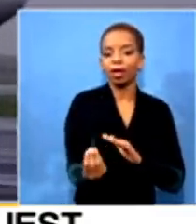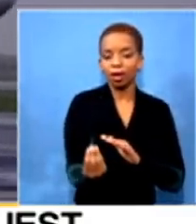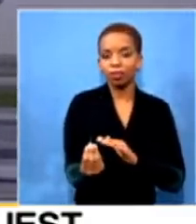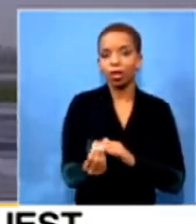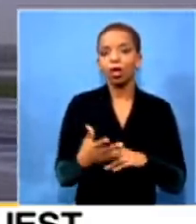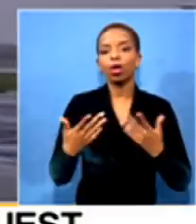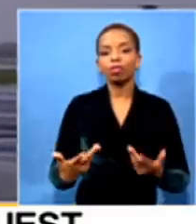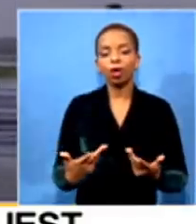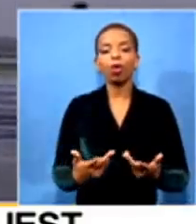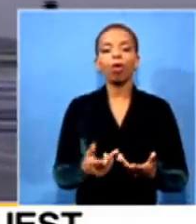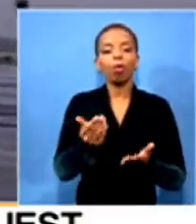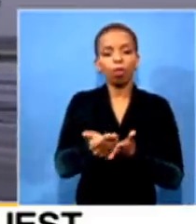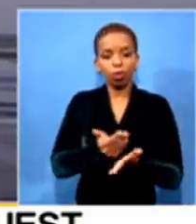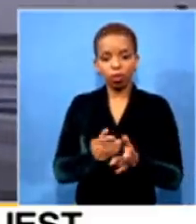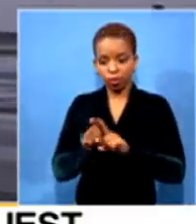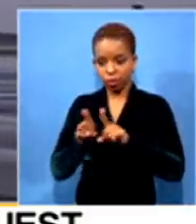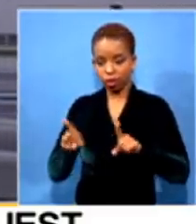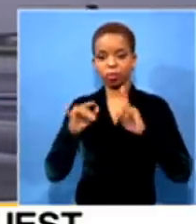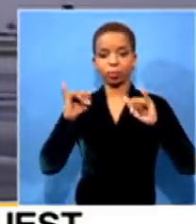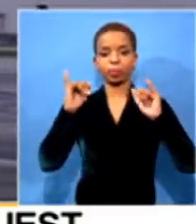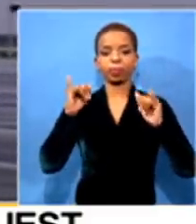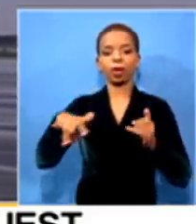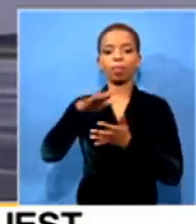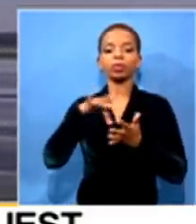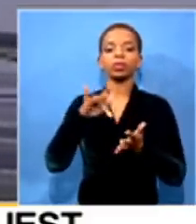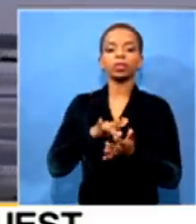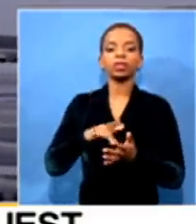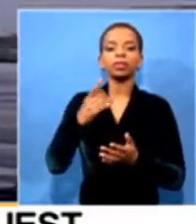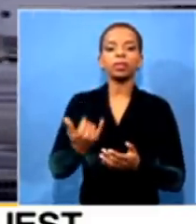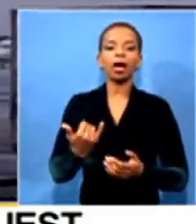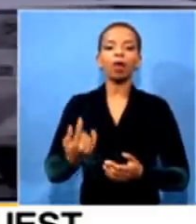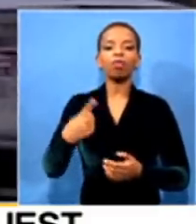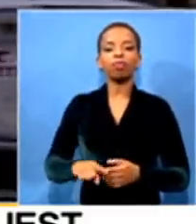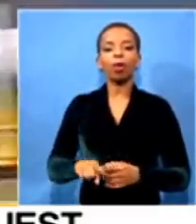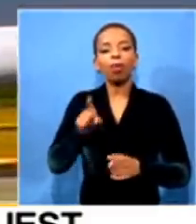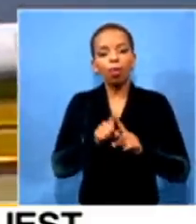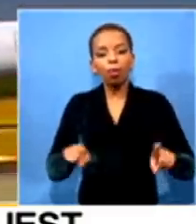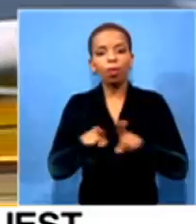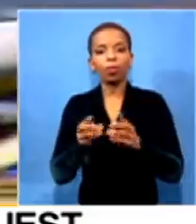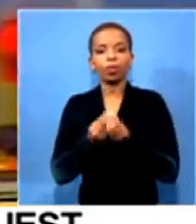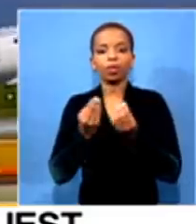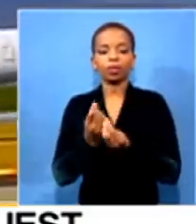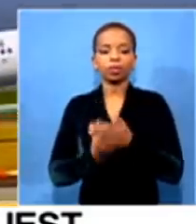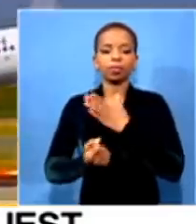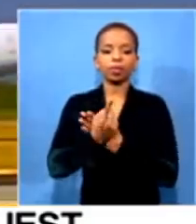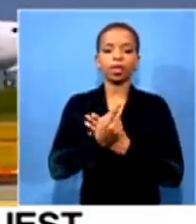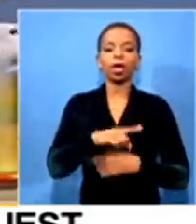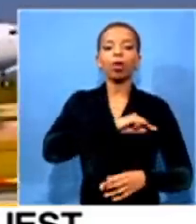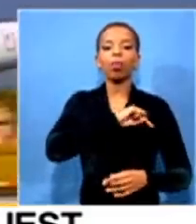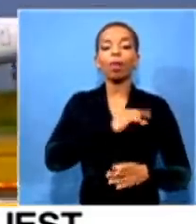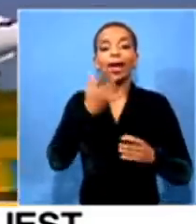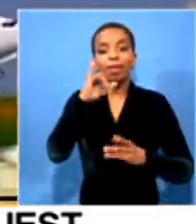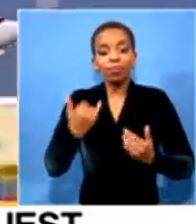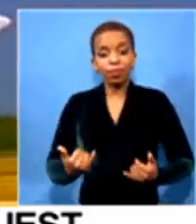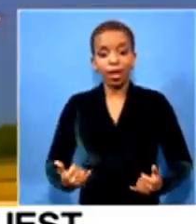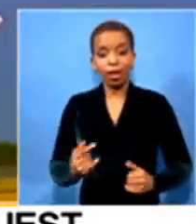them into these critical positions of authority, only for them to, surprisingly, I suppose, screw it up altogether. So if you look at a